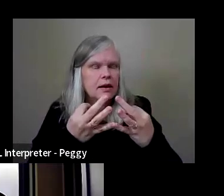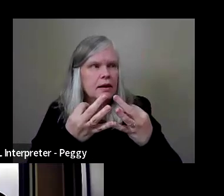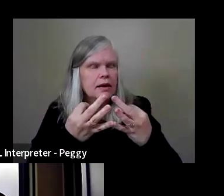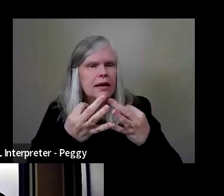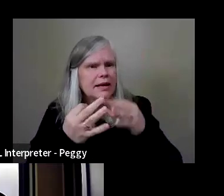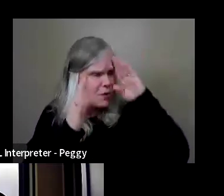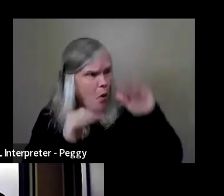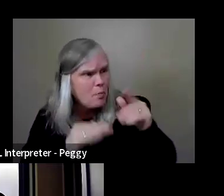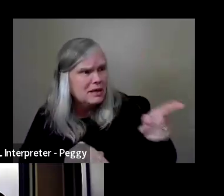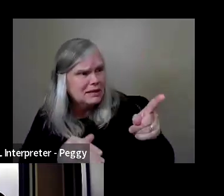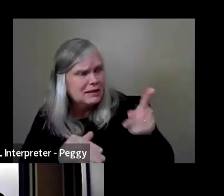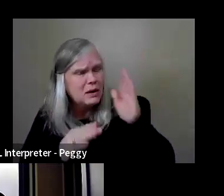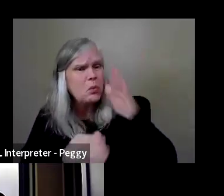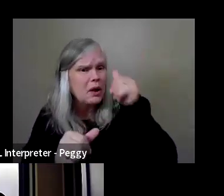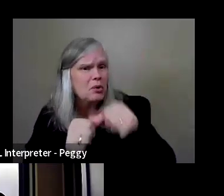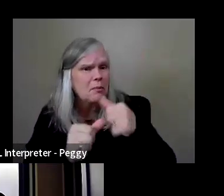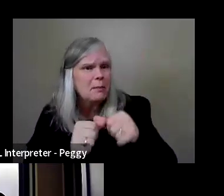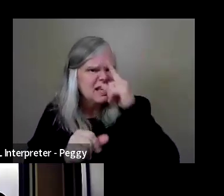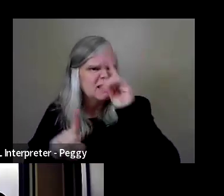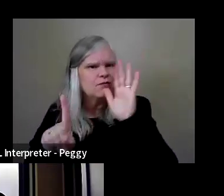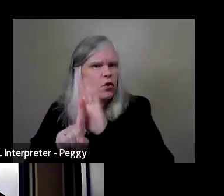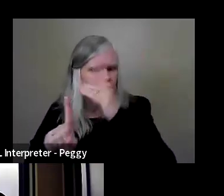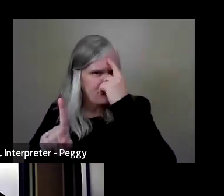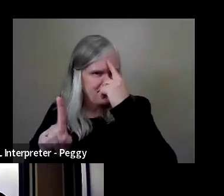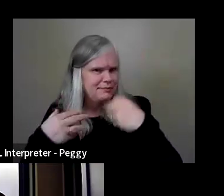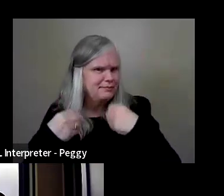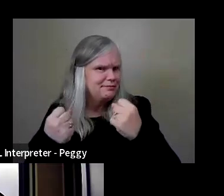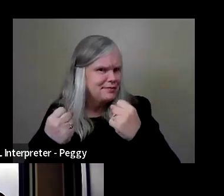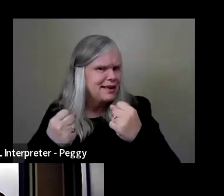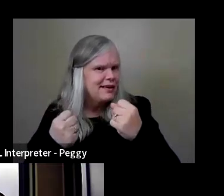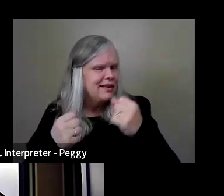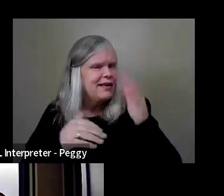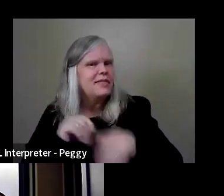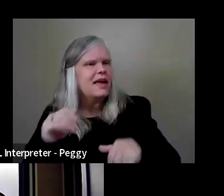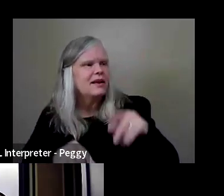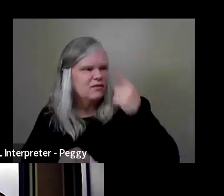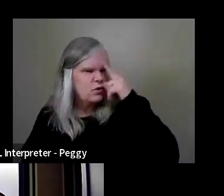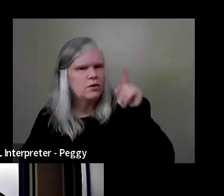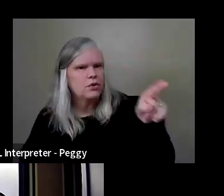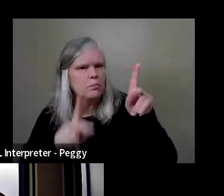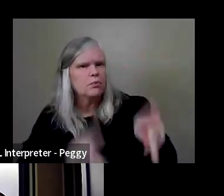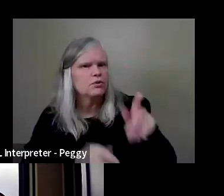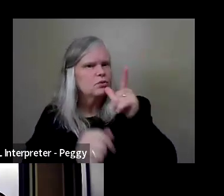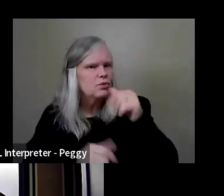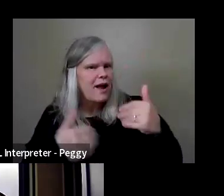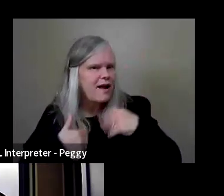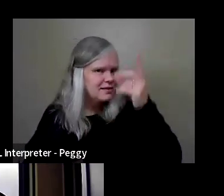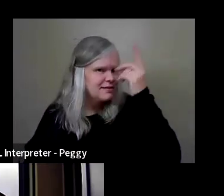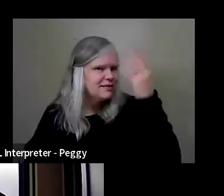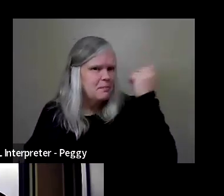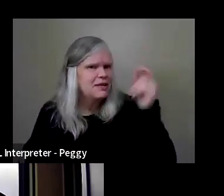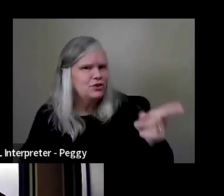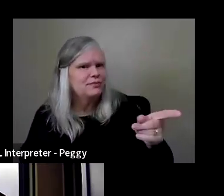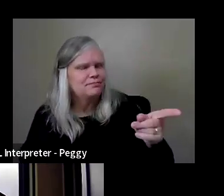loved one will remember. And it's more for their sake than for the good of that individual with dementia. And